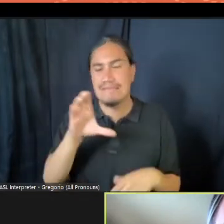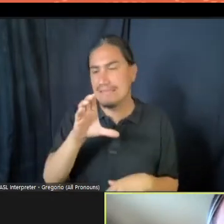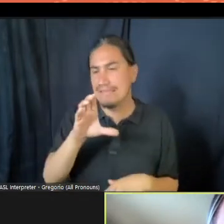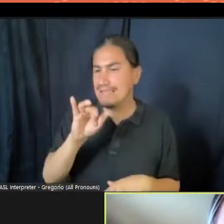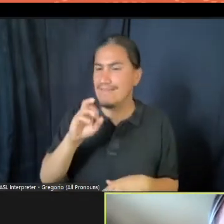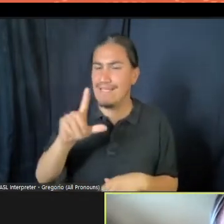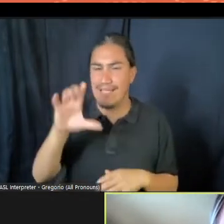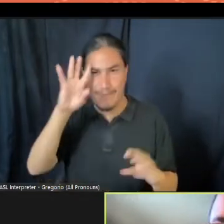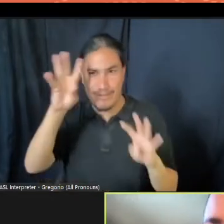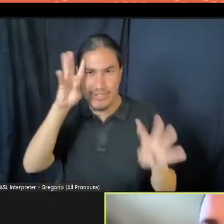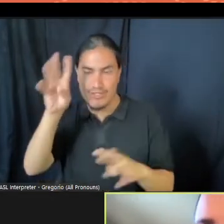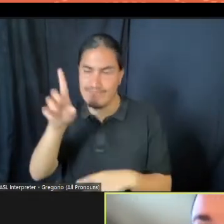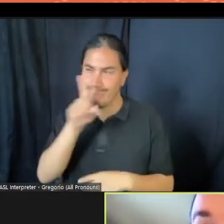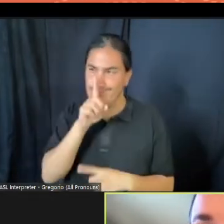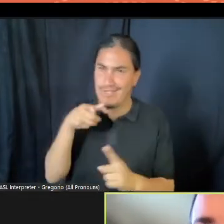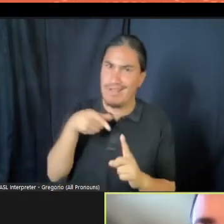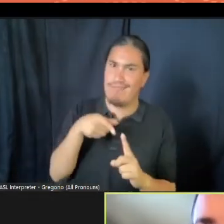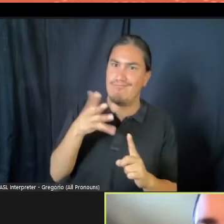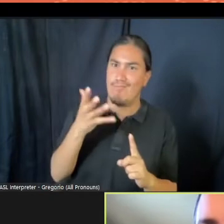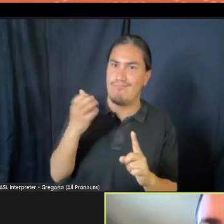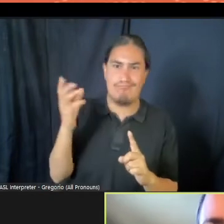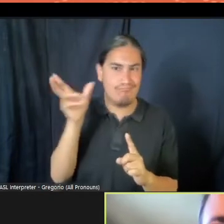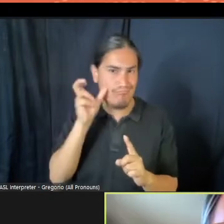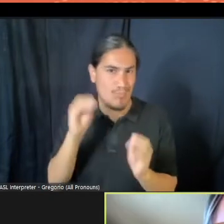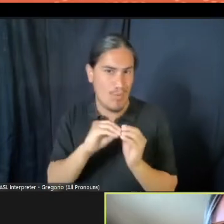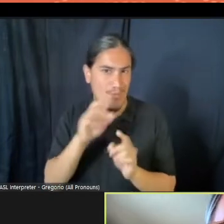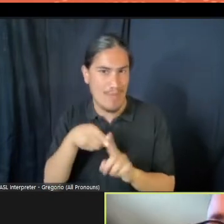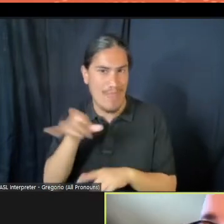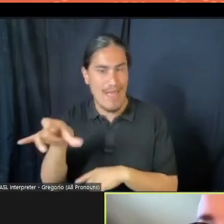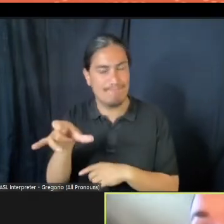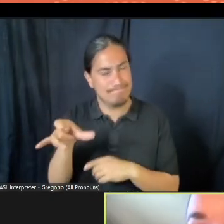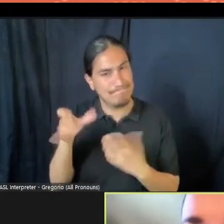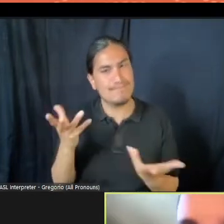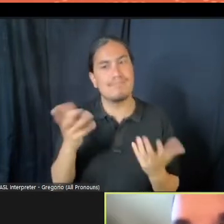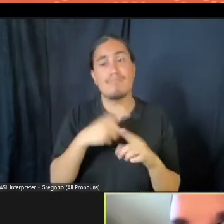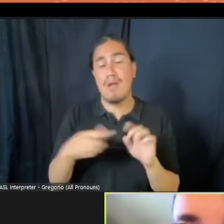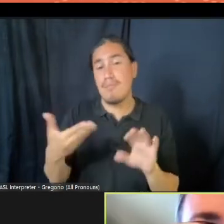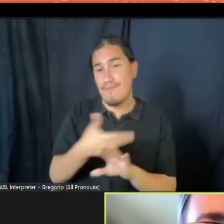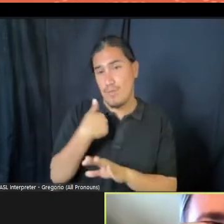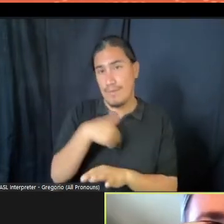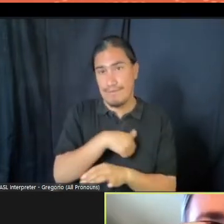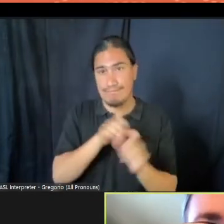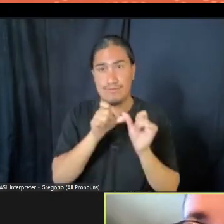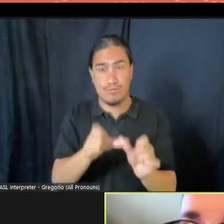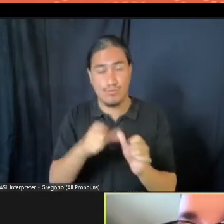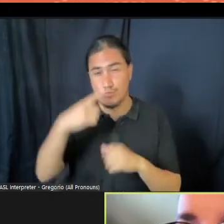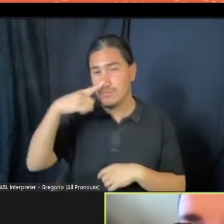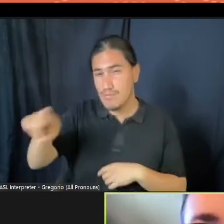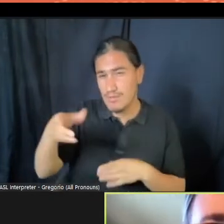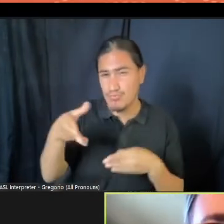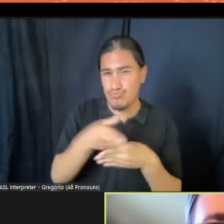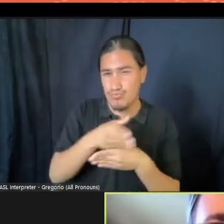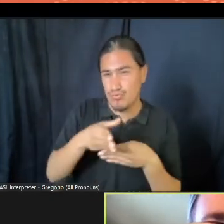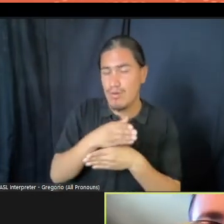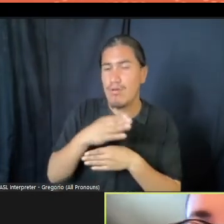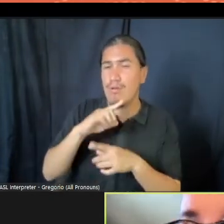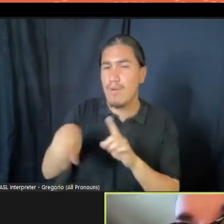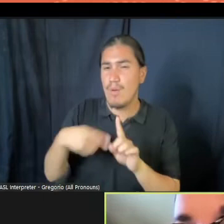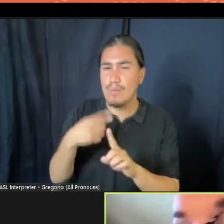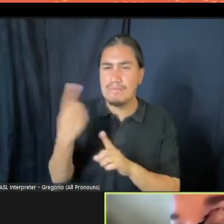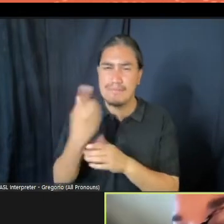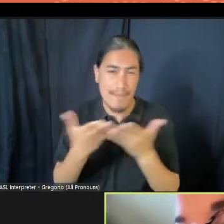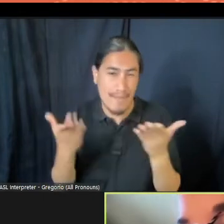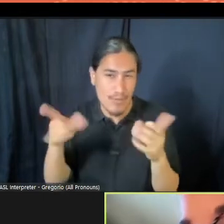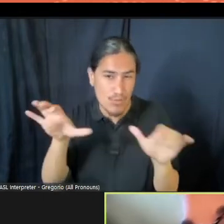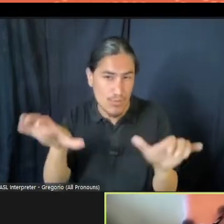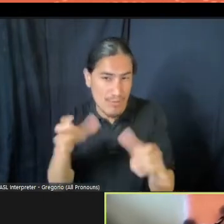imagination. I want to hear more about that and sit with that. Before we move on, can you share a little bit about something you're working